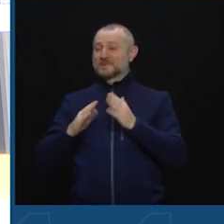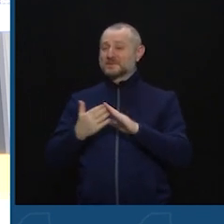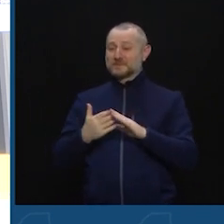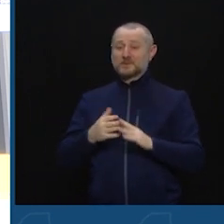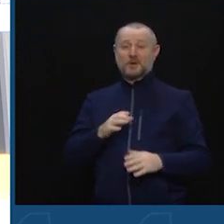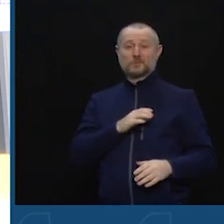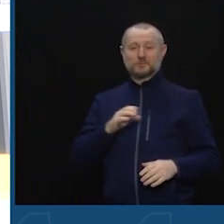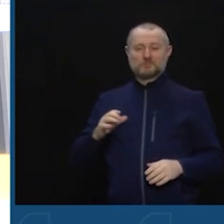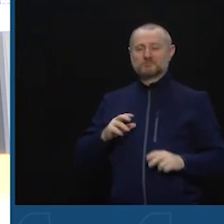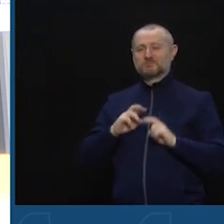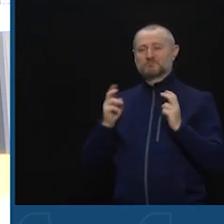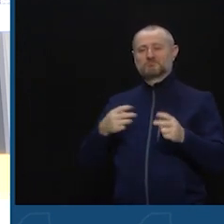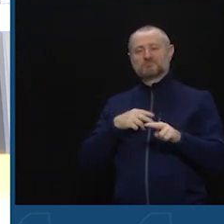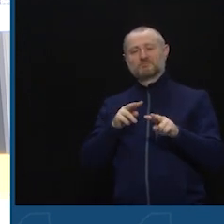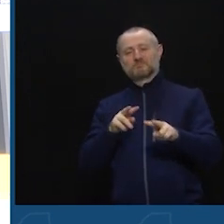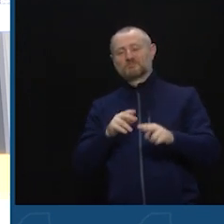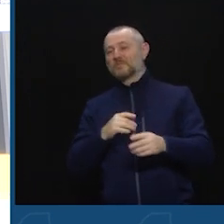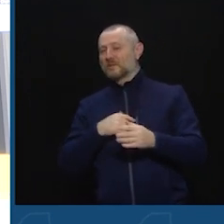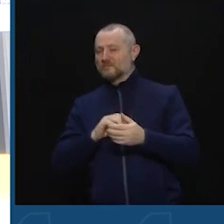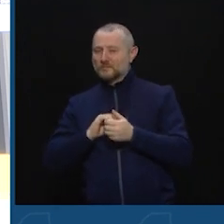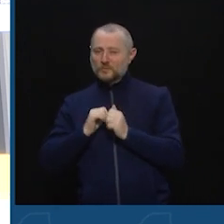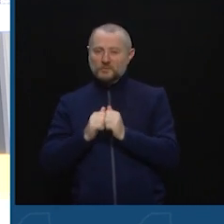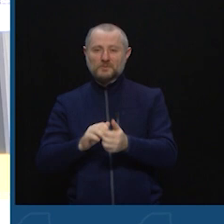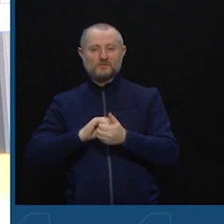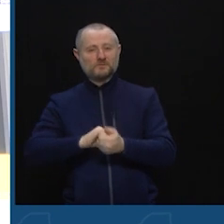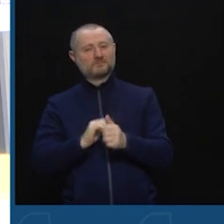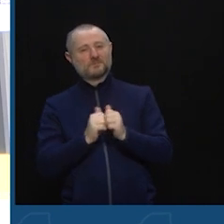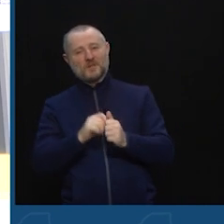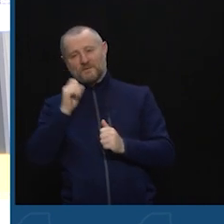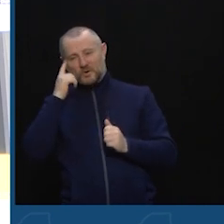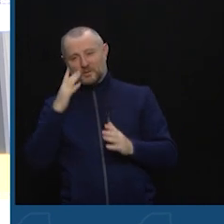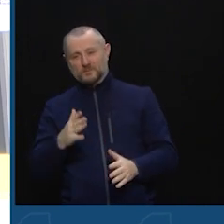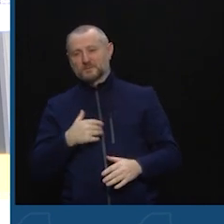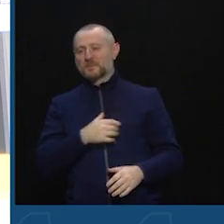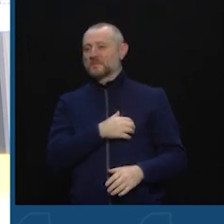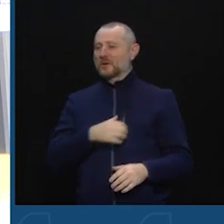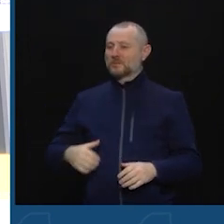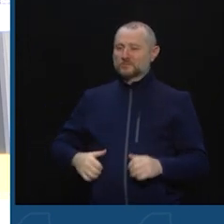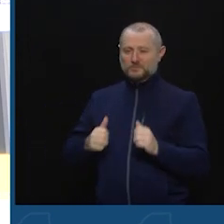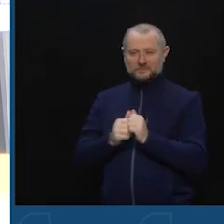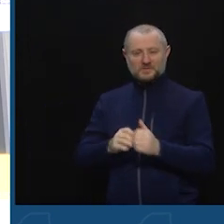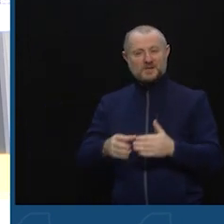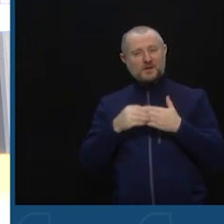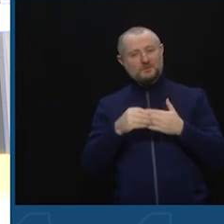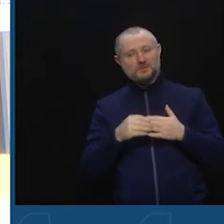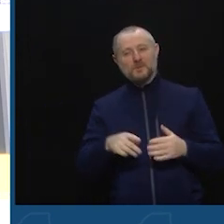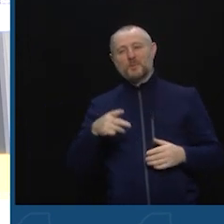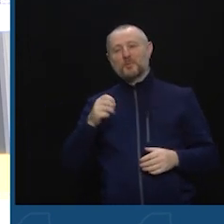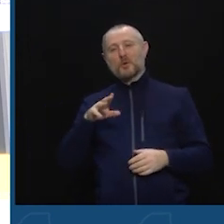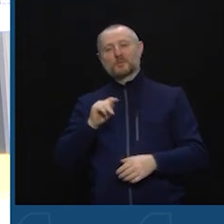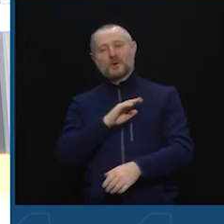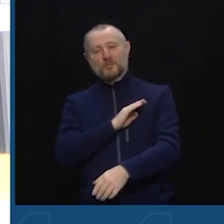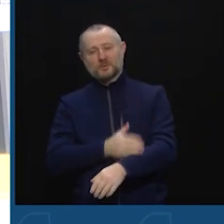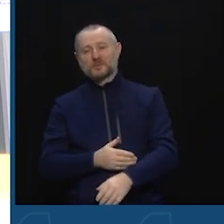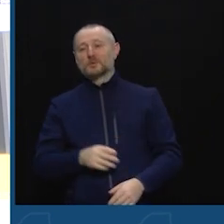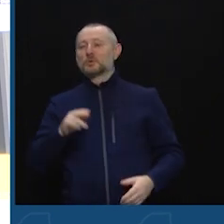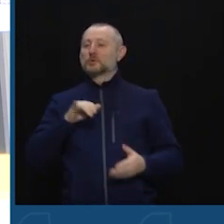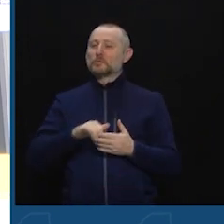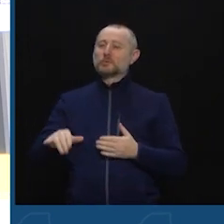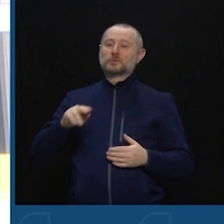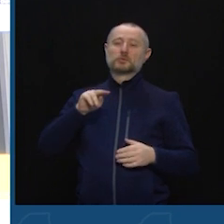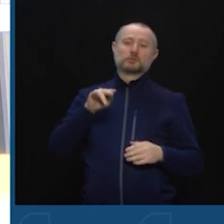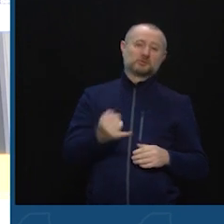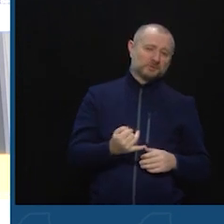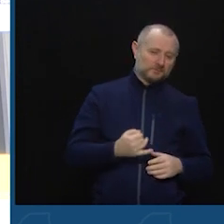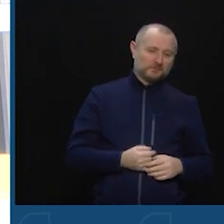our collaborative partnership with our governor, with our mayor, with the leadership of the Port Authority of New York and New Jersey,